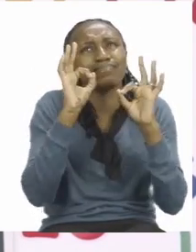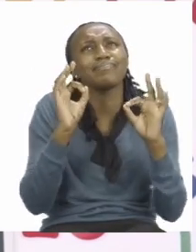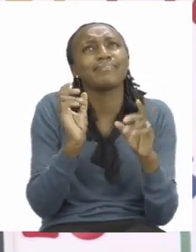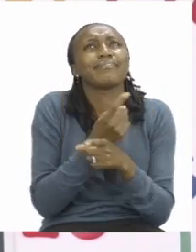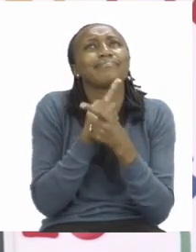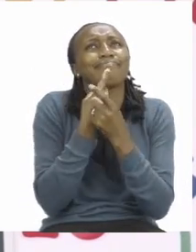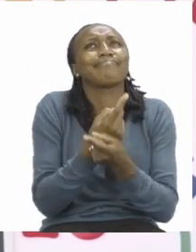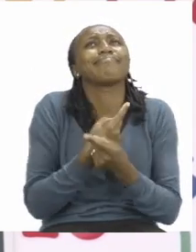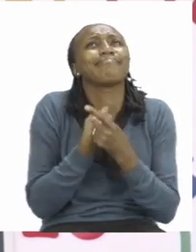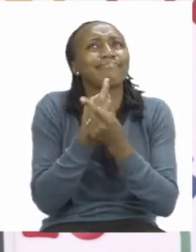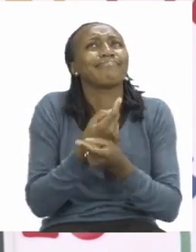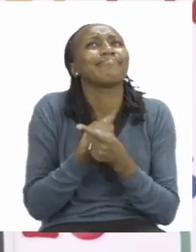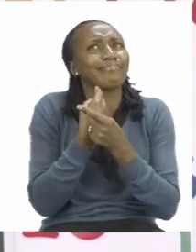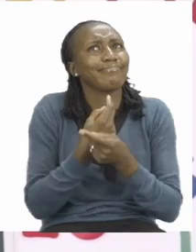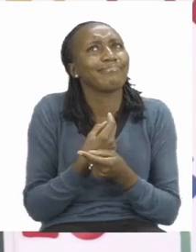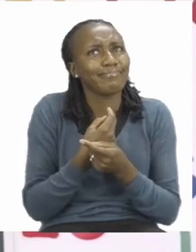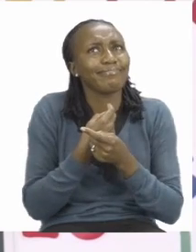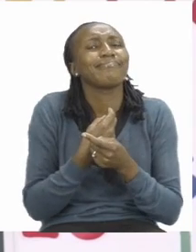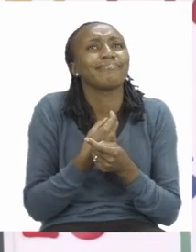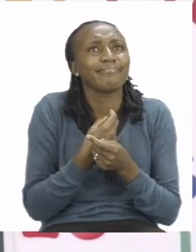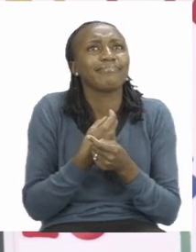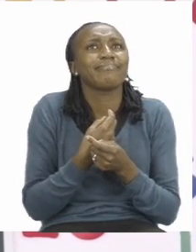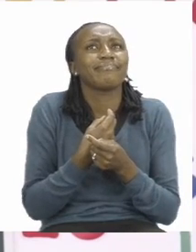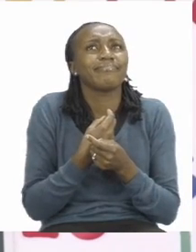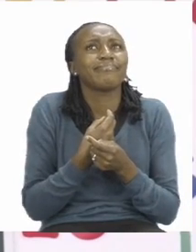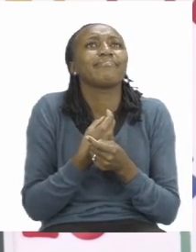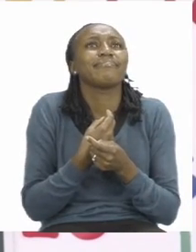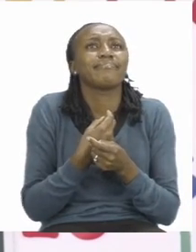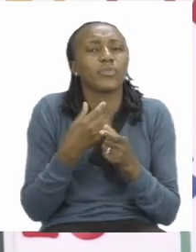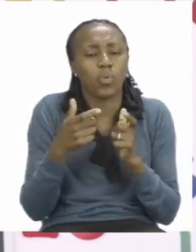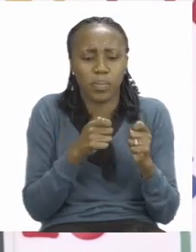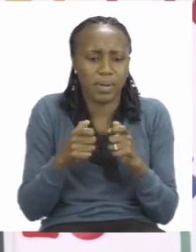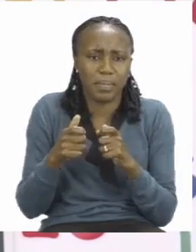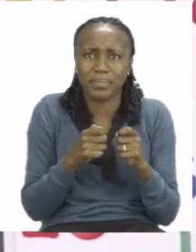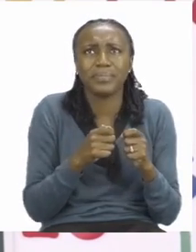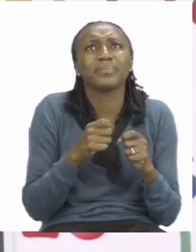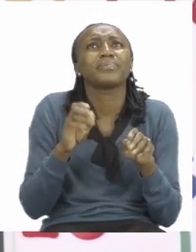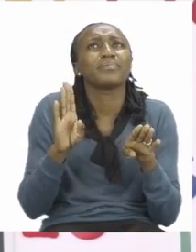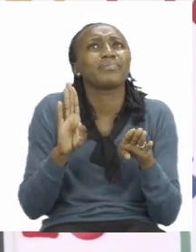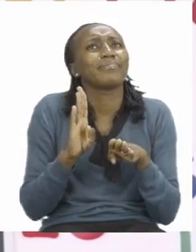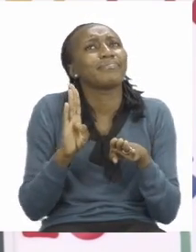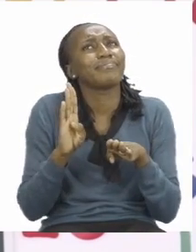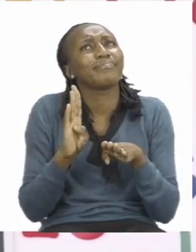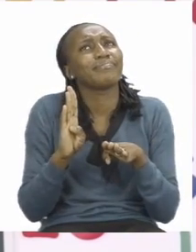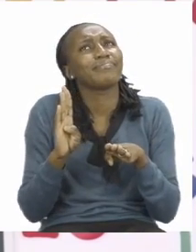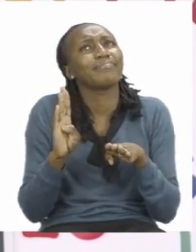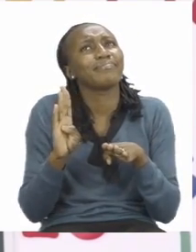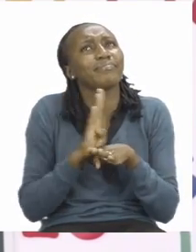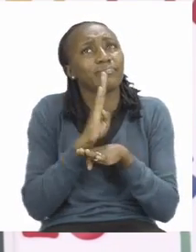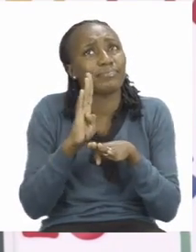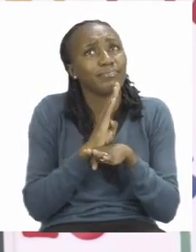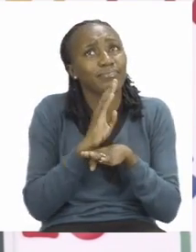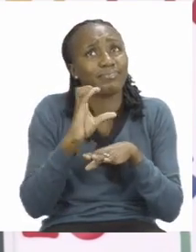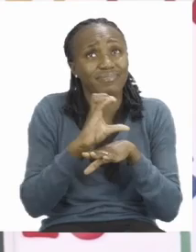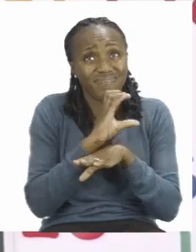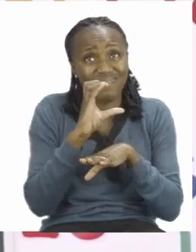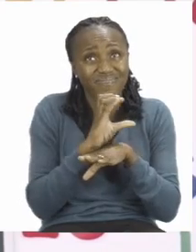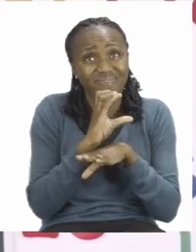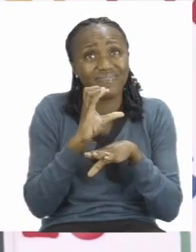also cartoons. So I'm pretty sure you already know what YouTube is. This is the sign for